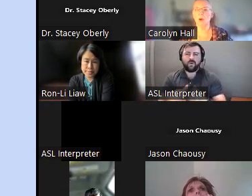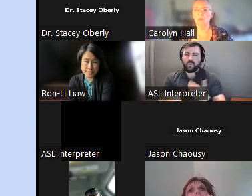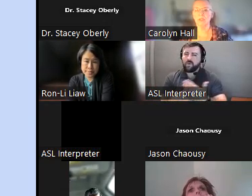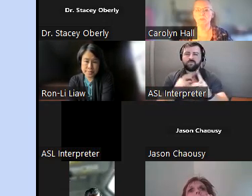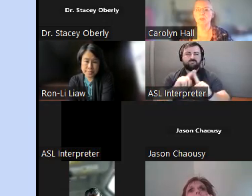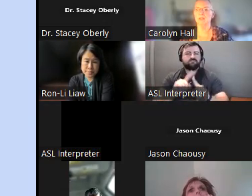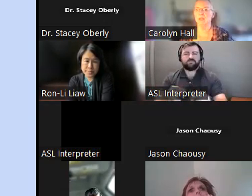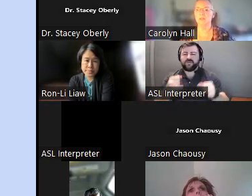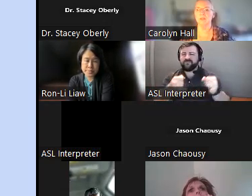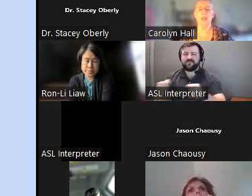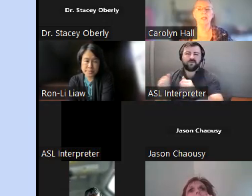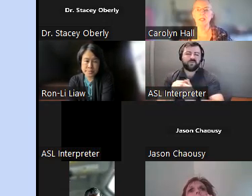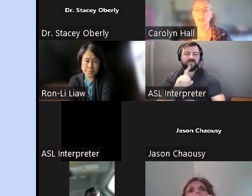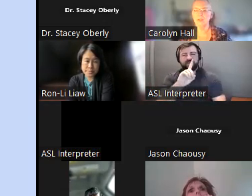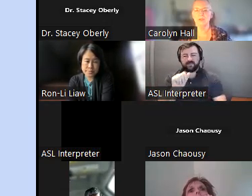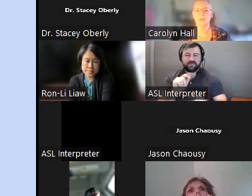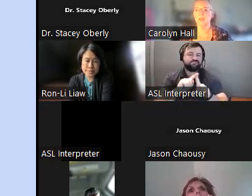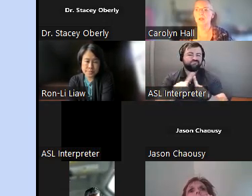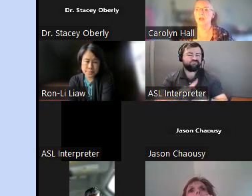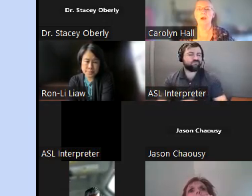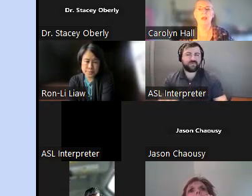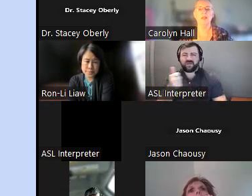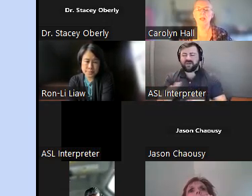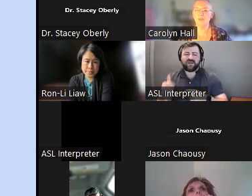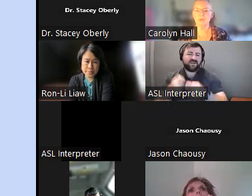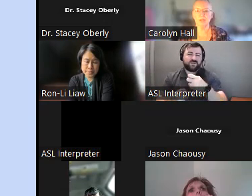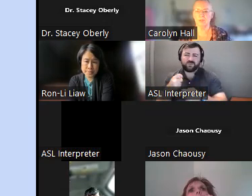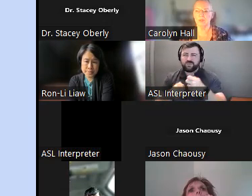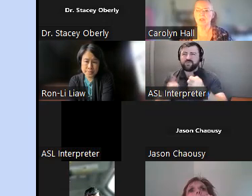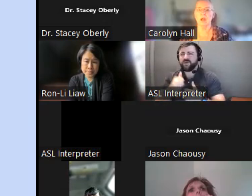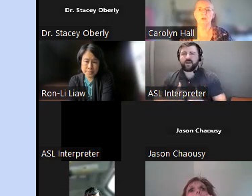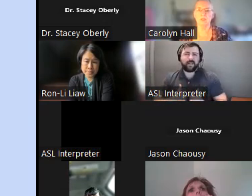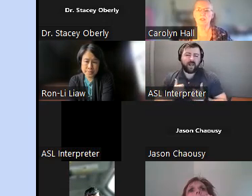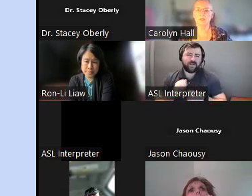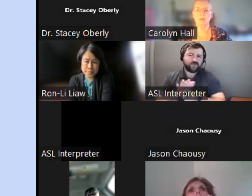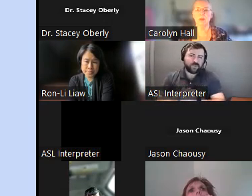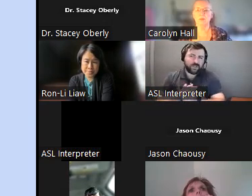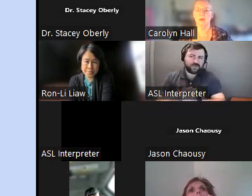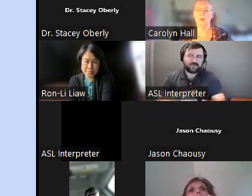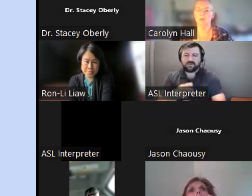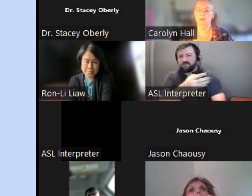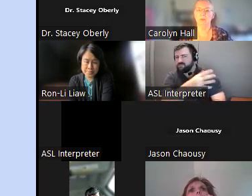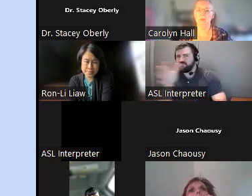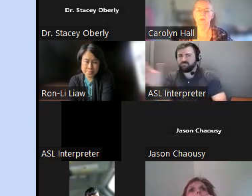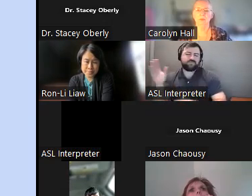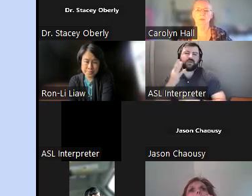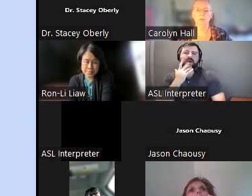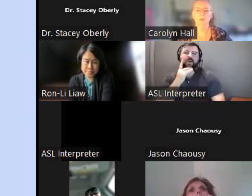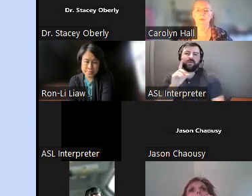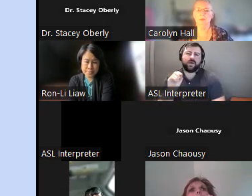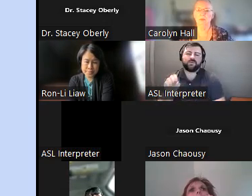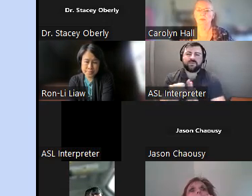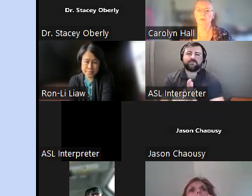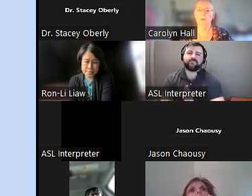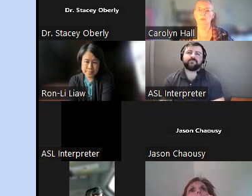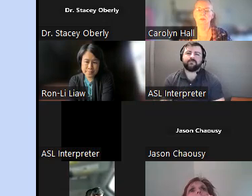with all disabilities, any issues, any life stressors across the state of Colorado.